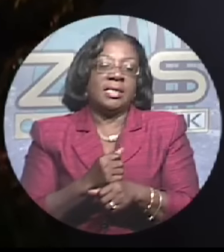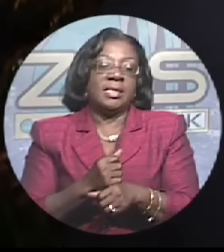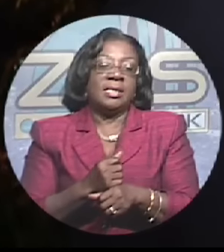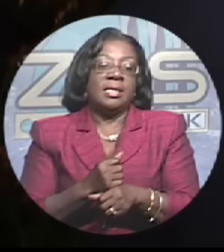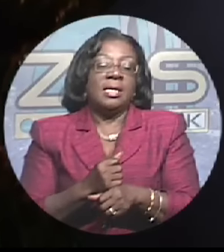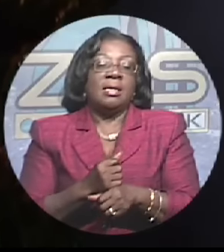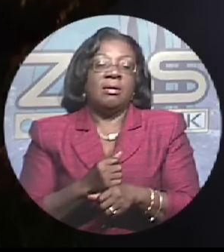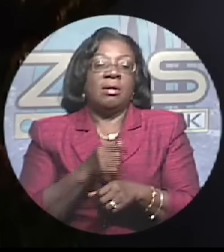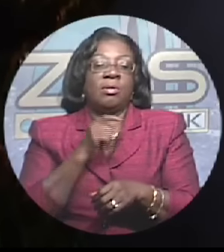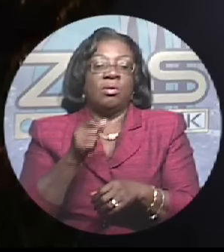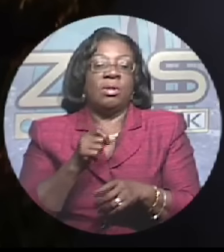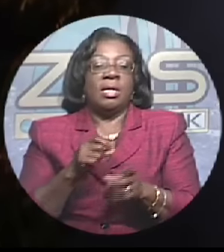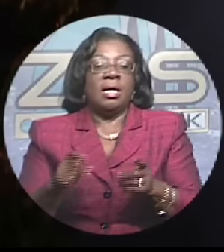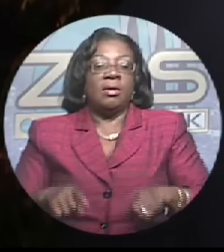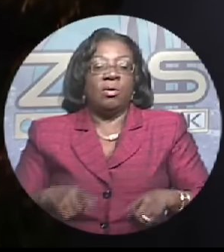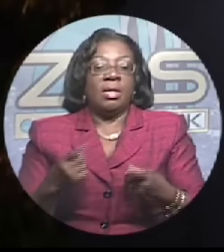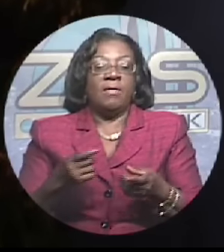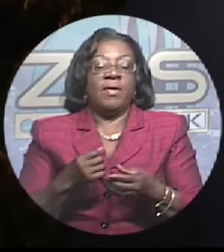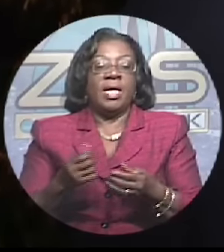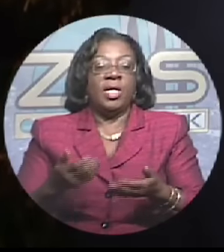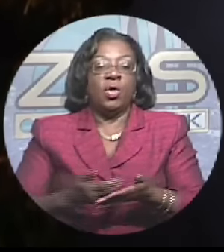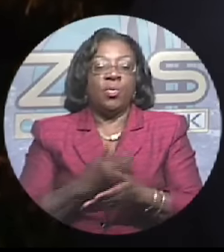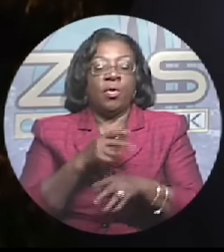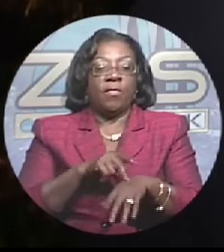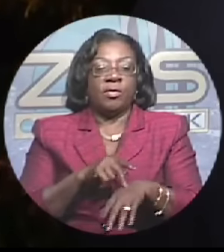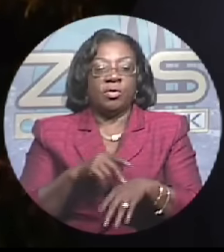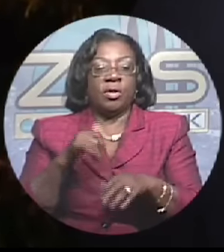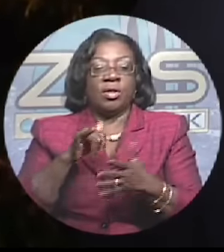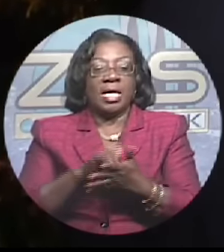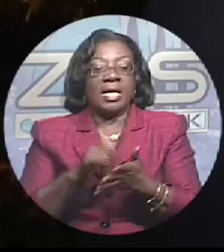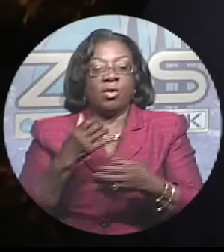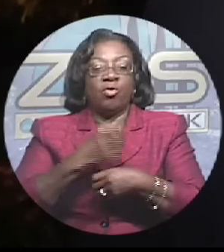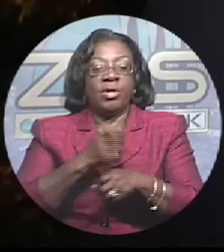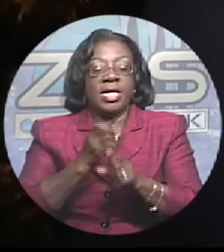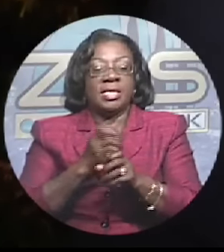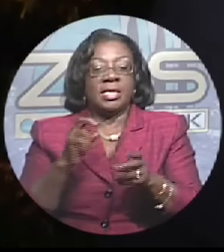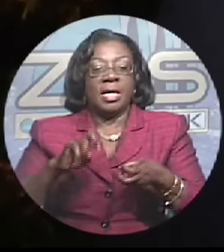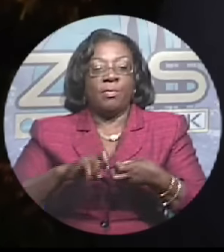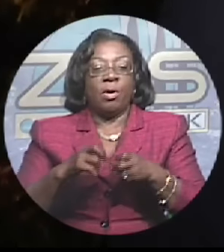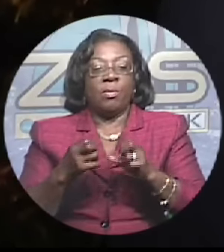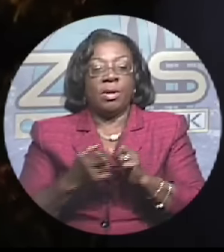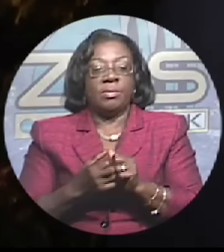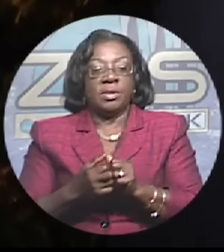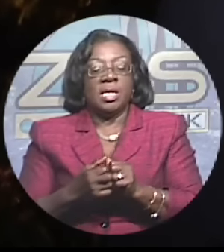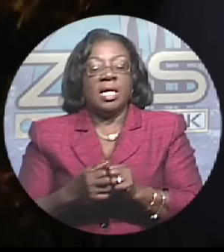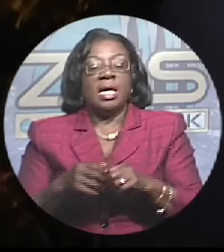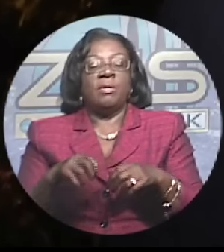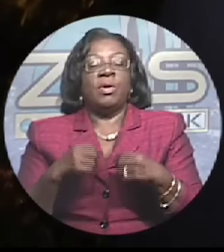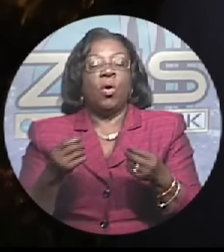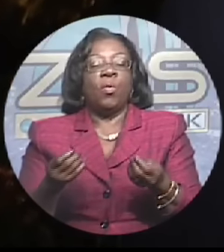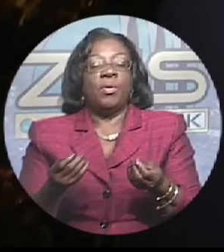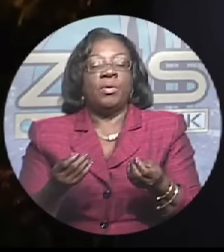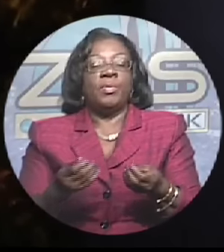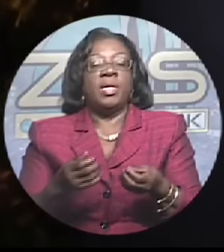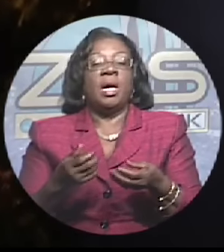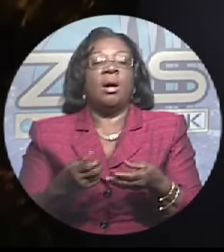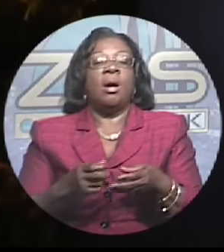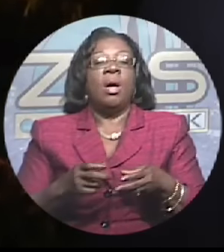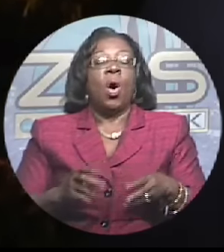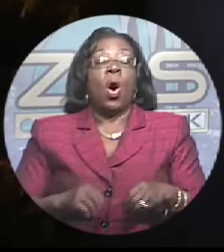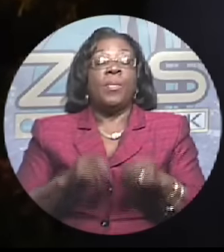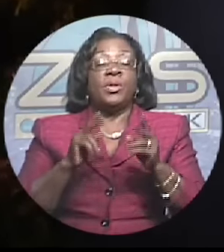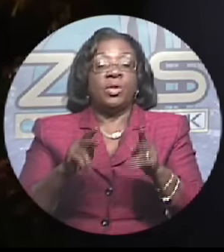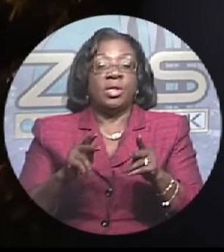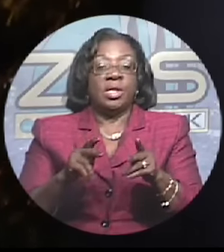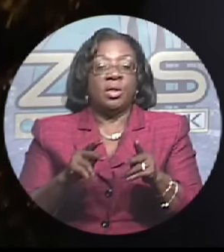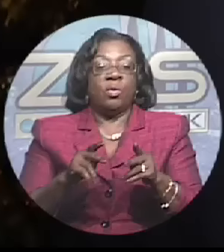in New Providence, and so that creates a problem. And so, you know, I'm hoping that the athletes will view that as an opportunity, because notwithstanding that, we can appoint